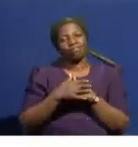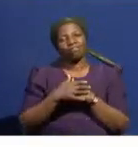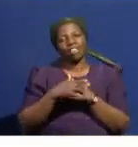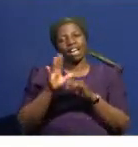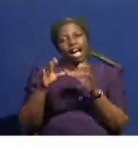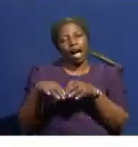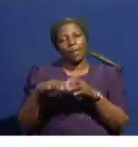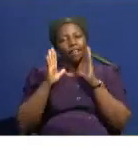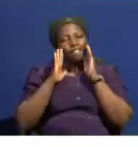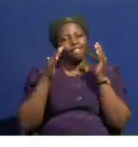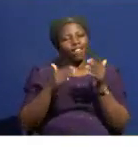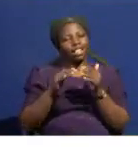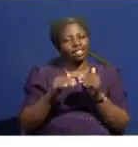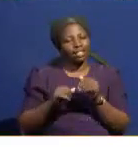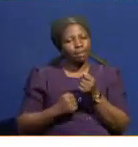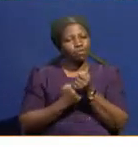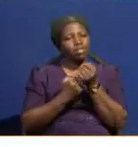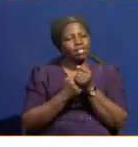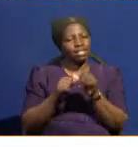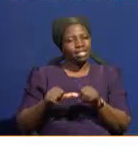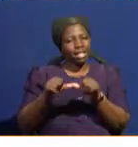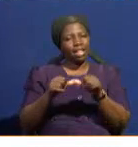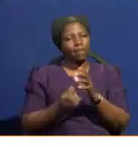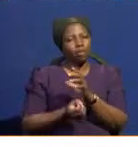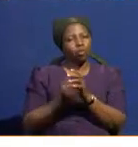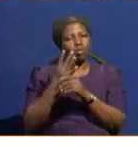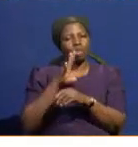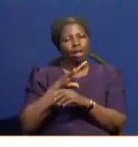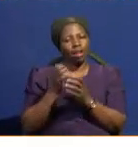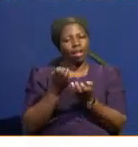growth and economic prosperity.